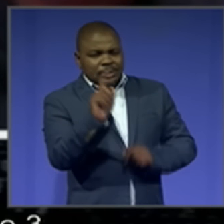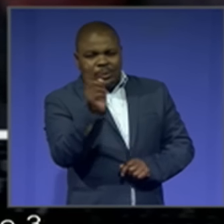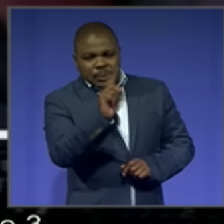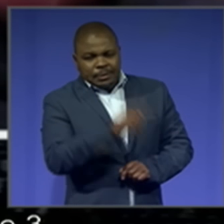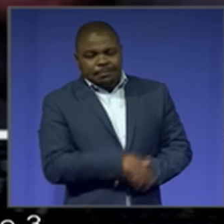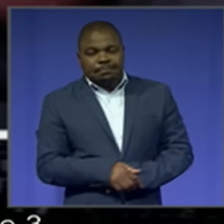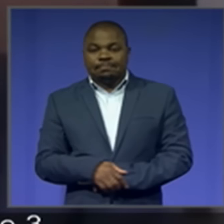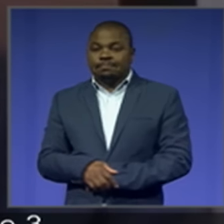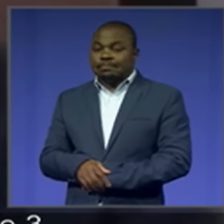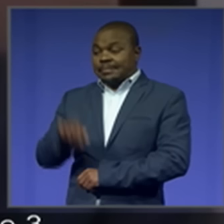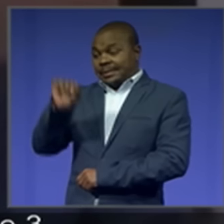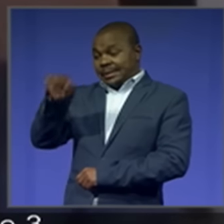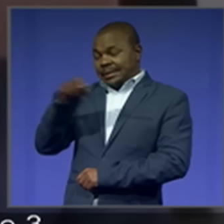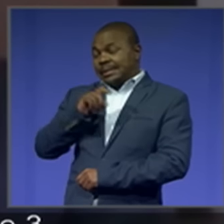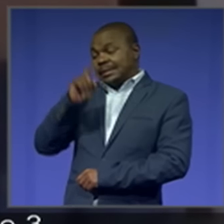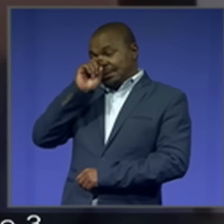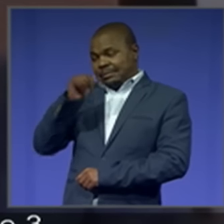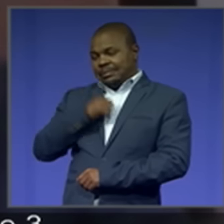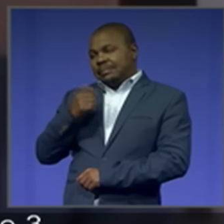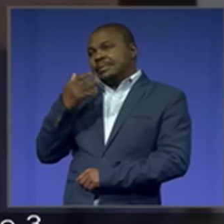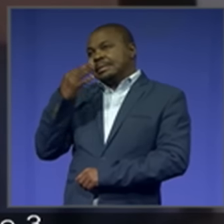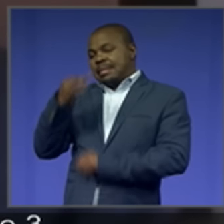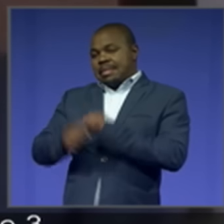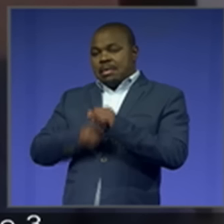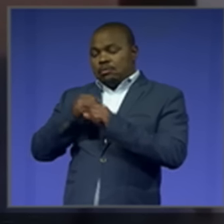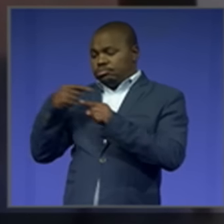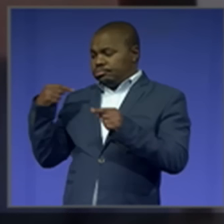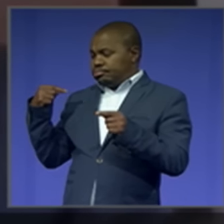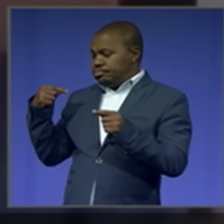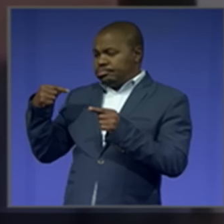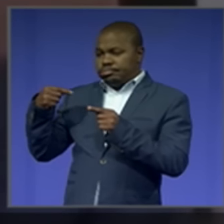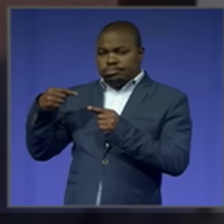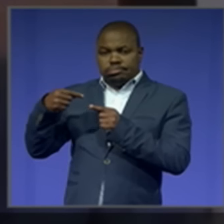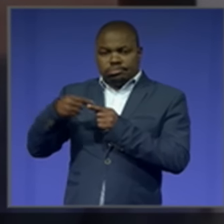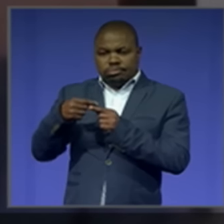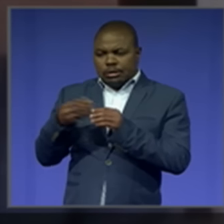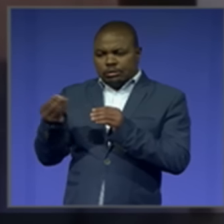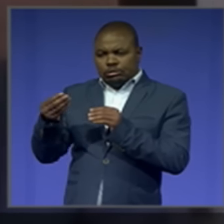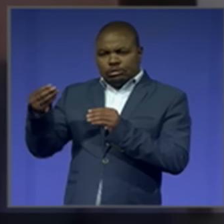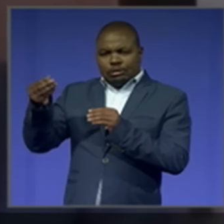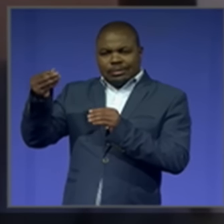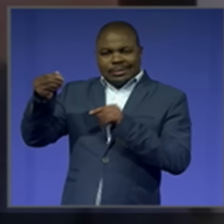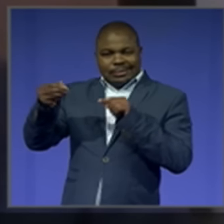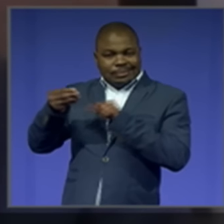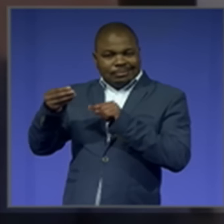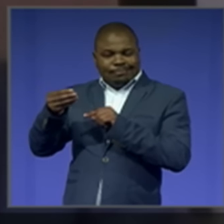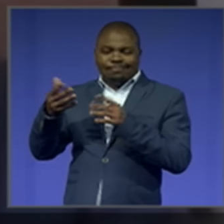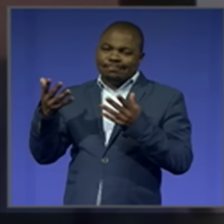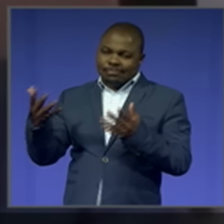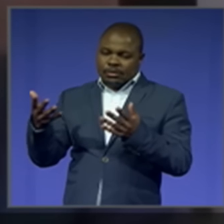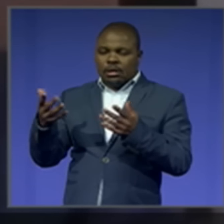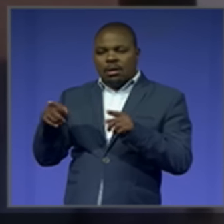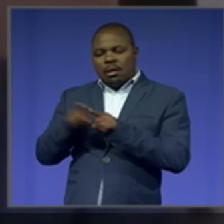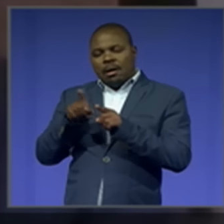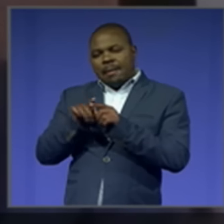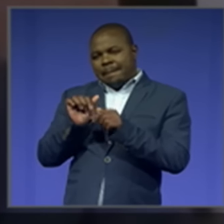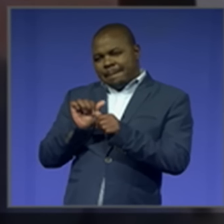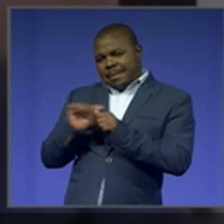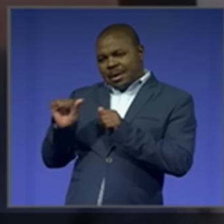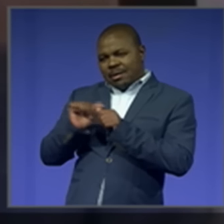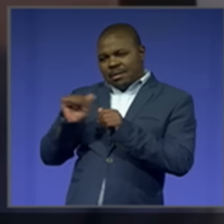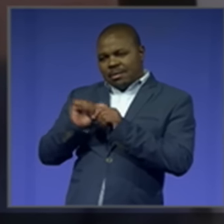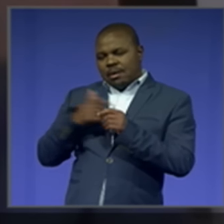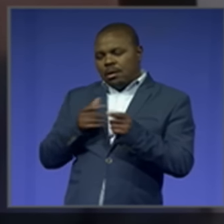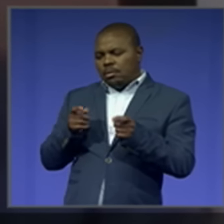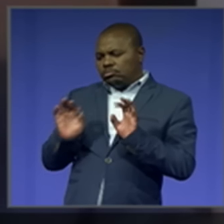O ne pele khaitsedi e sele le motse 3 mo ne re fumana di interest rates tsa rona di batla di kokobetse di le ka